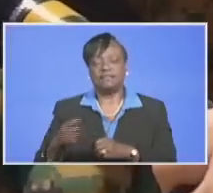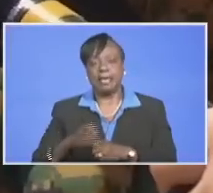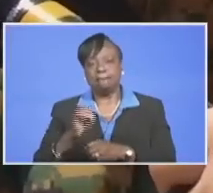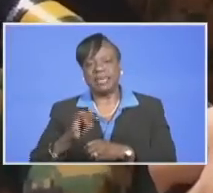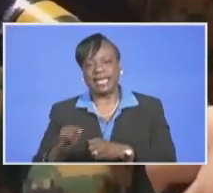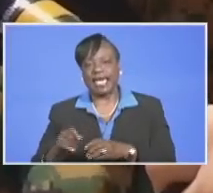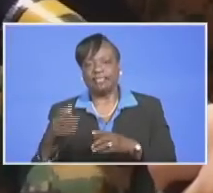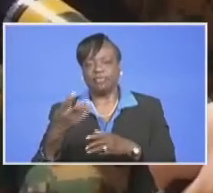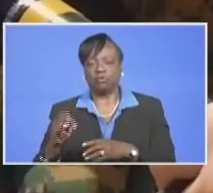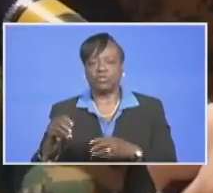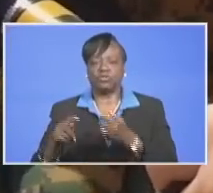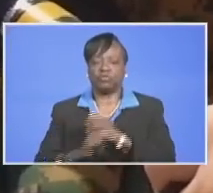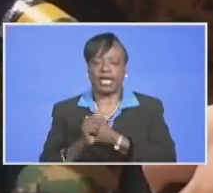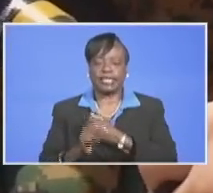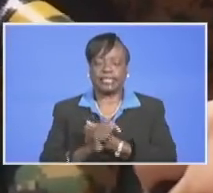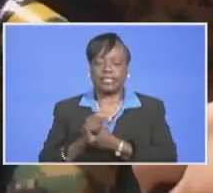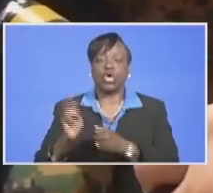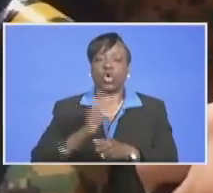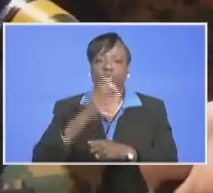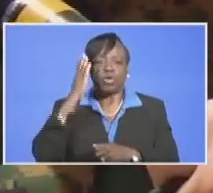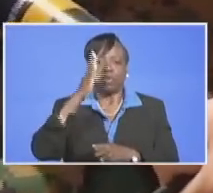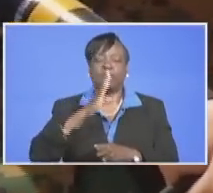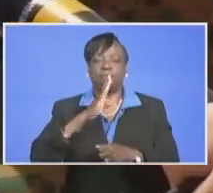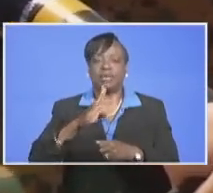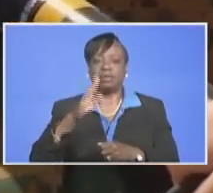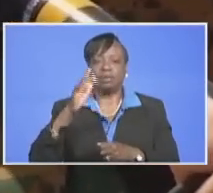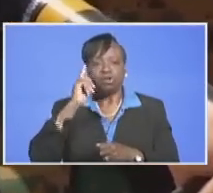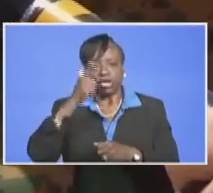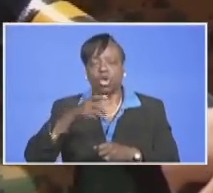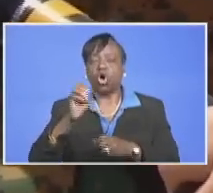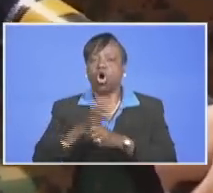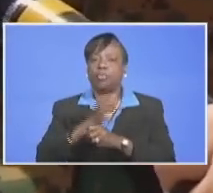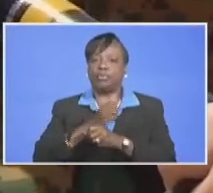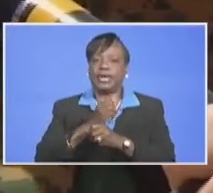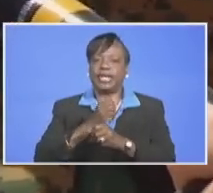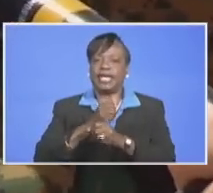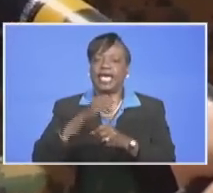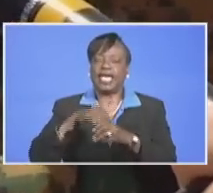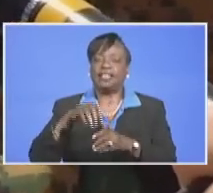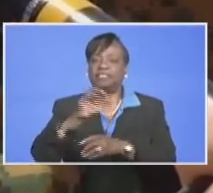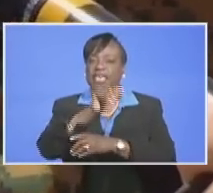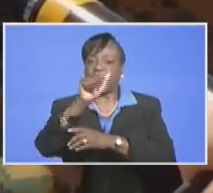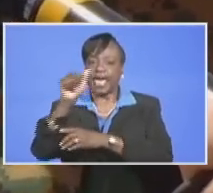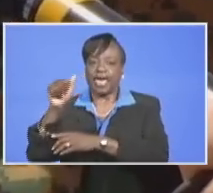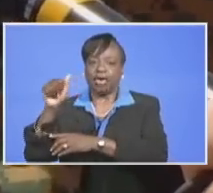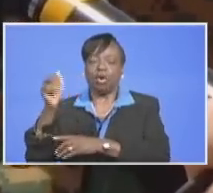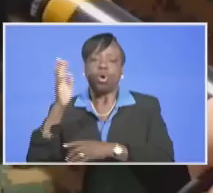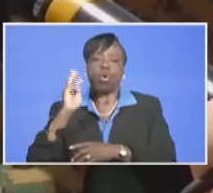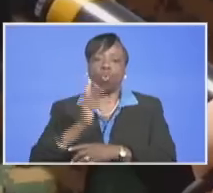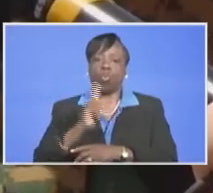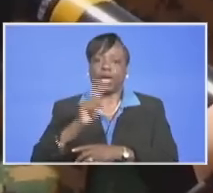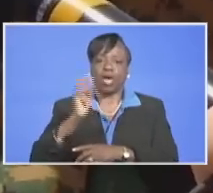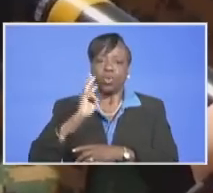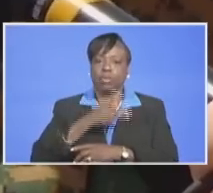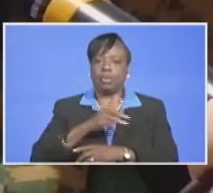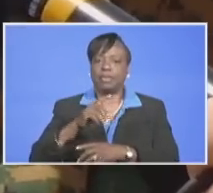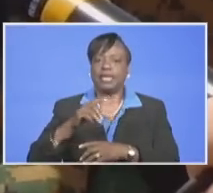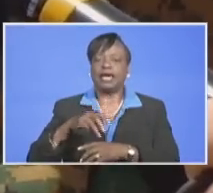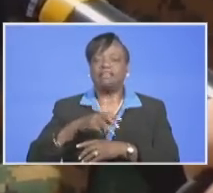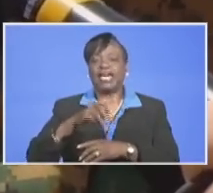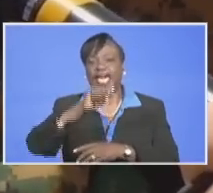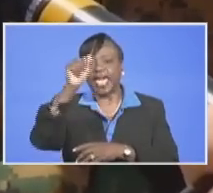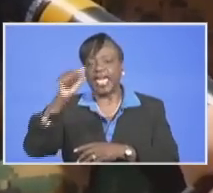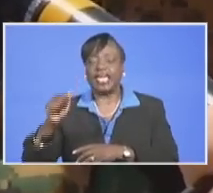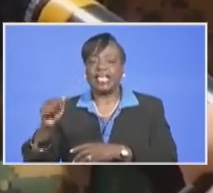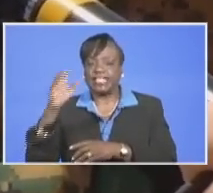different domains. We're going to be looking at operating in the air, where we will be conducting air surveillance of the Bahamas, hoping